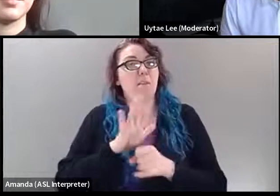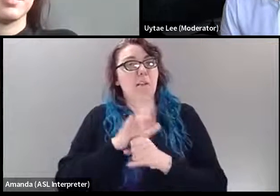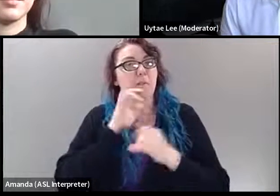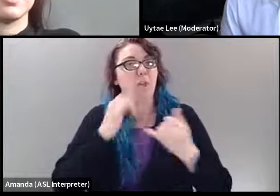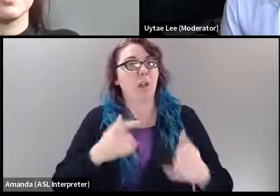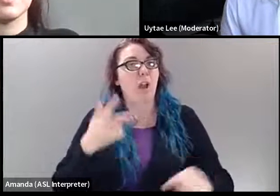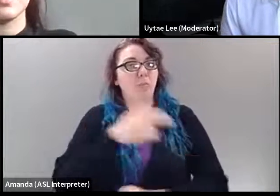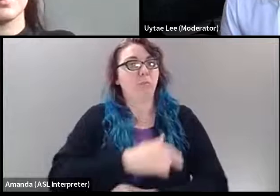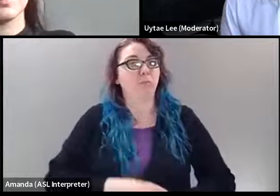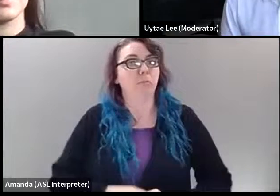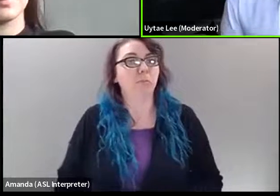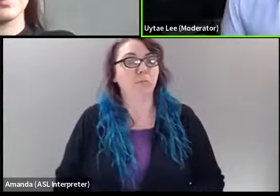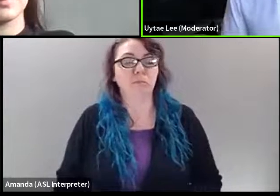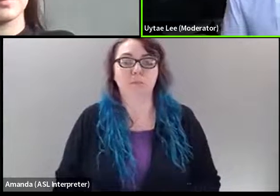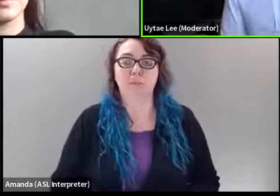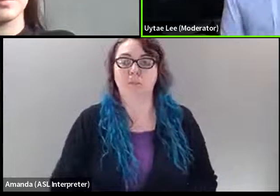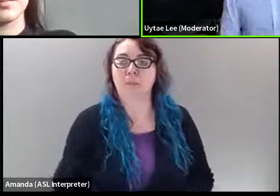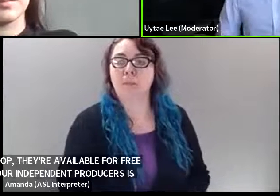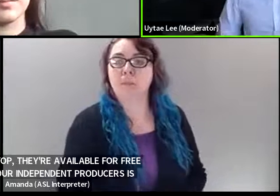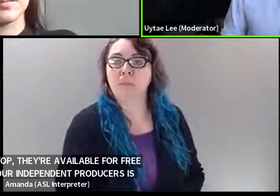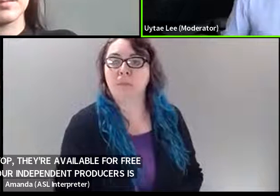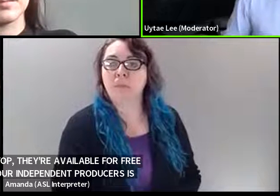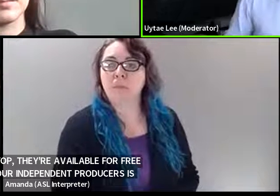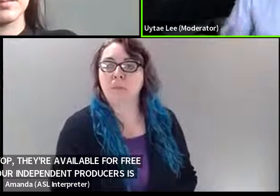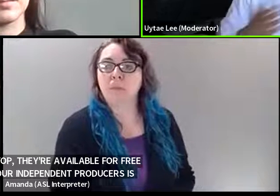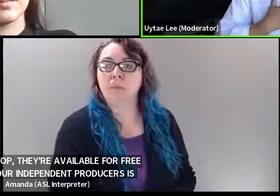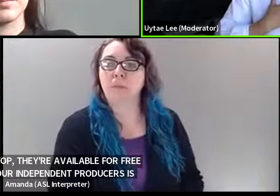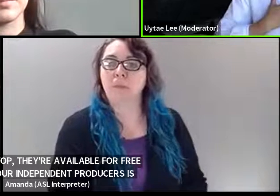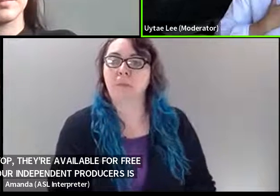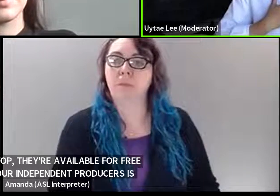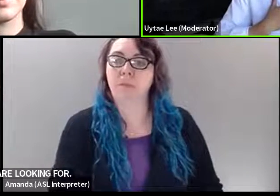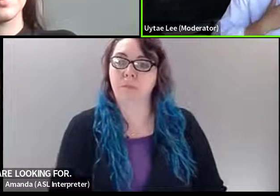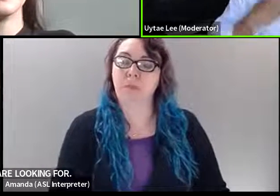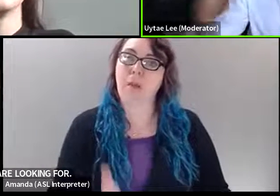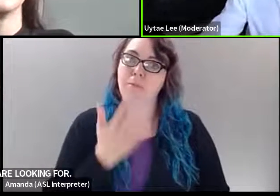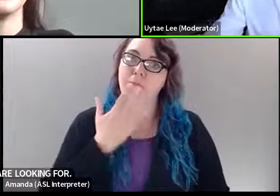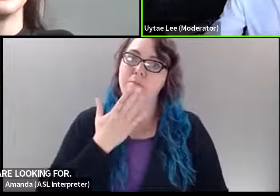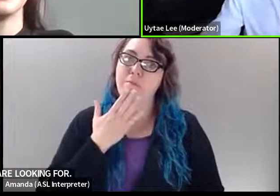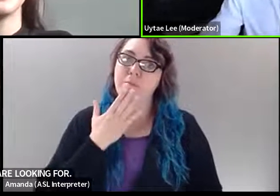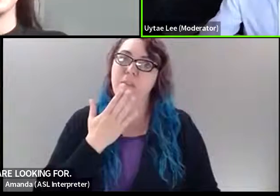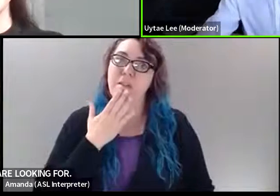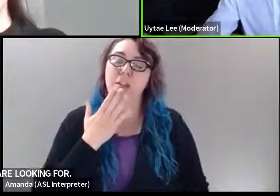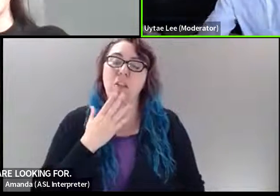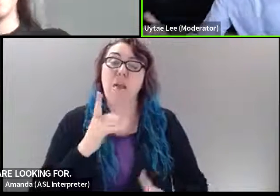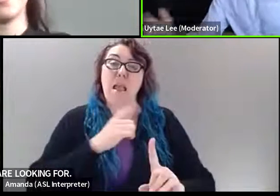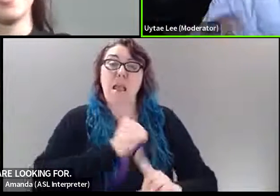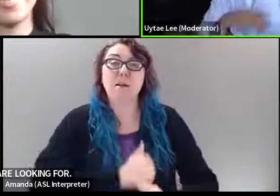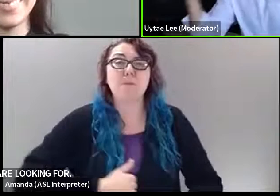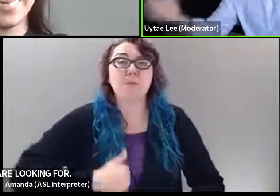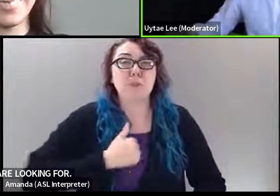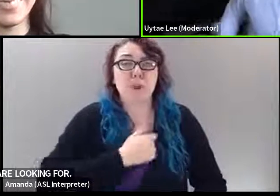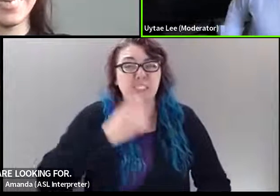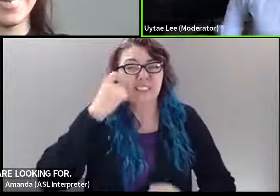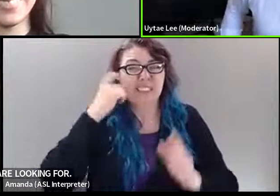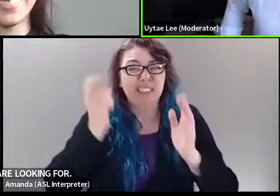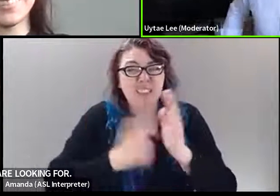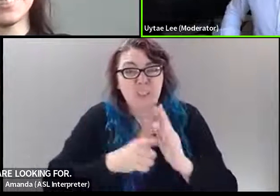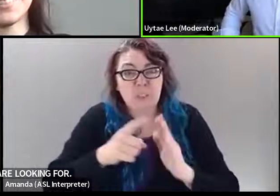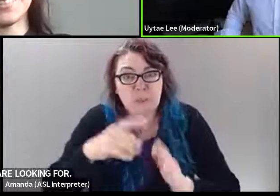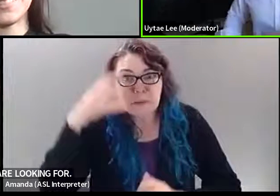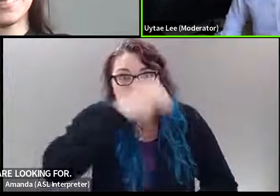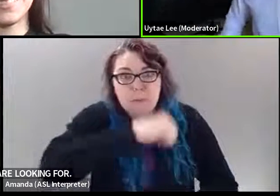get into. For sure. Well, thanks so much, Yasmin. And I have to apologize. I missed one of our panelists in my round.